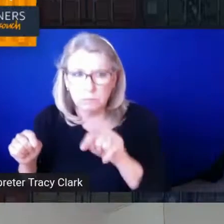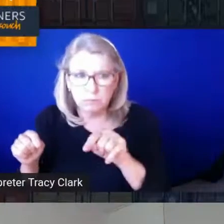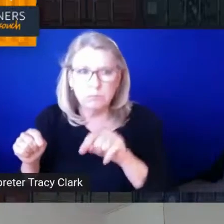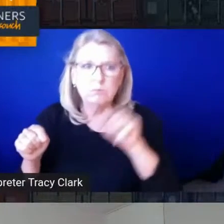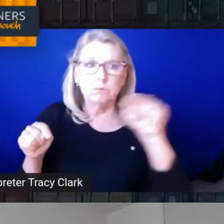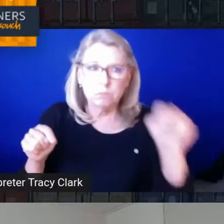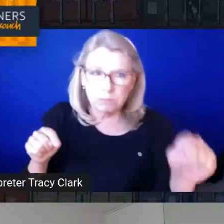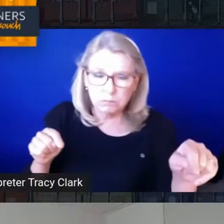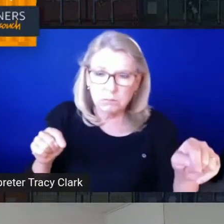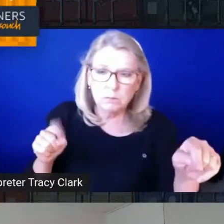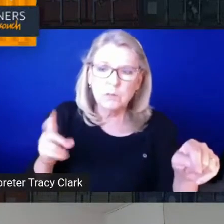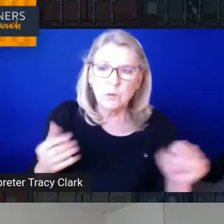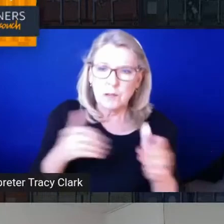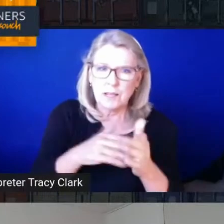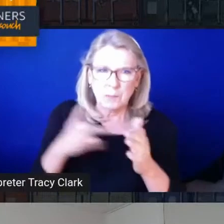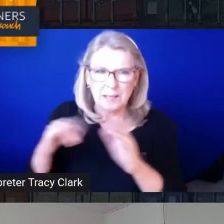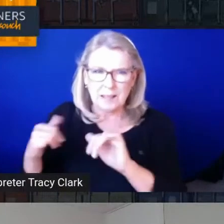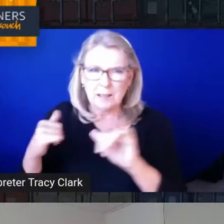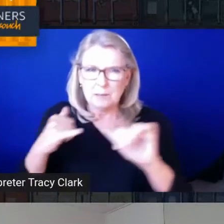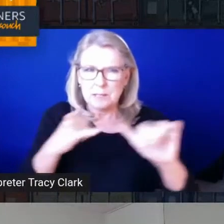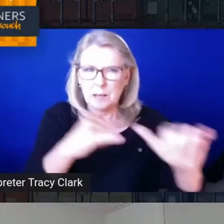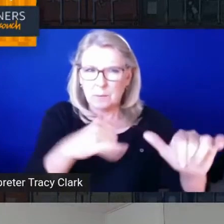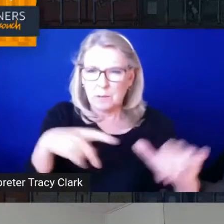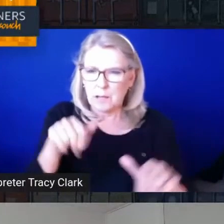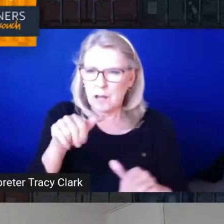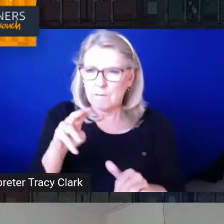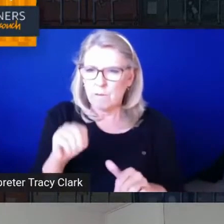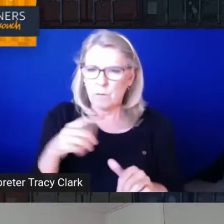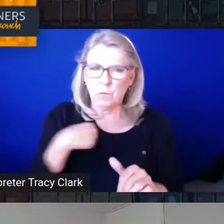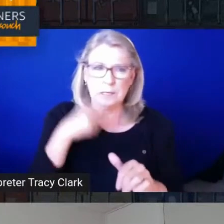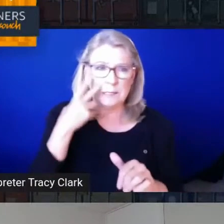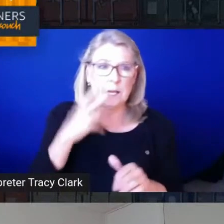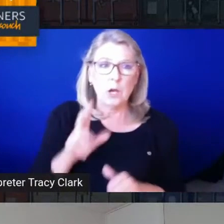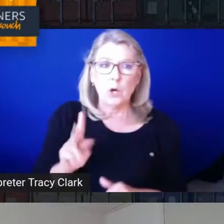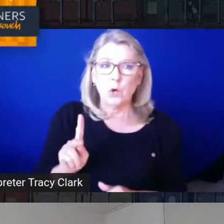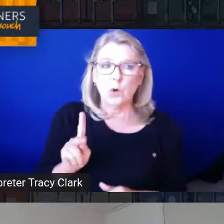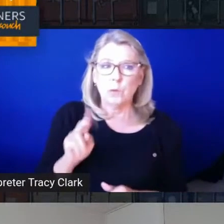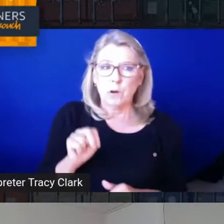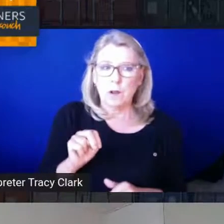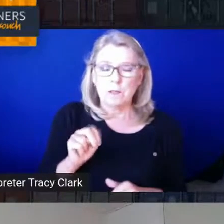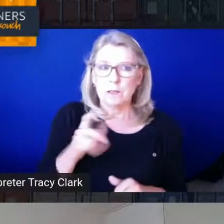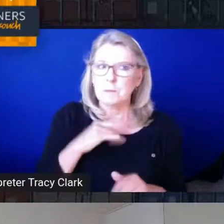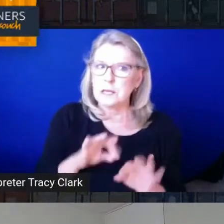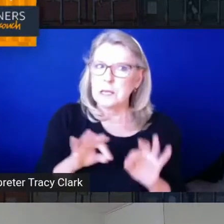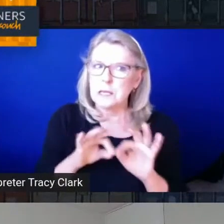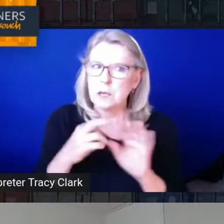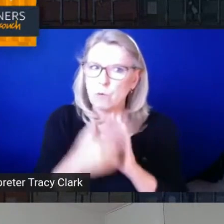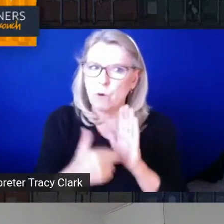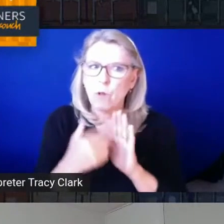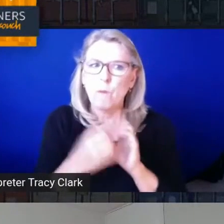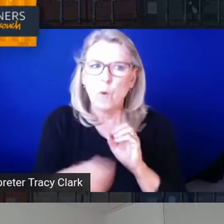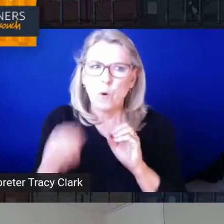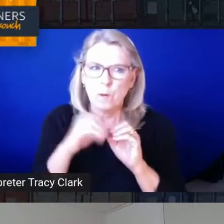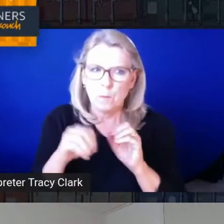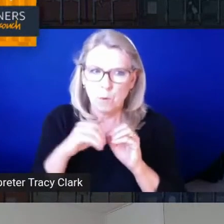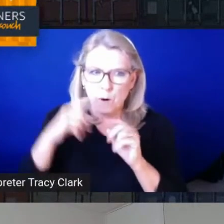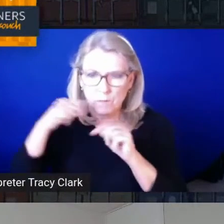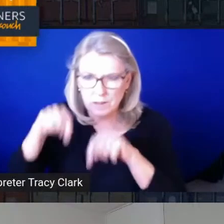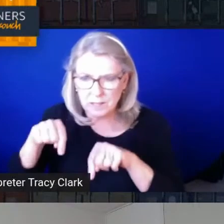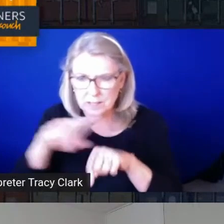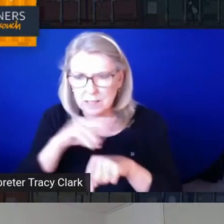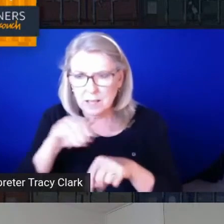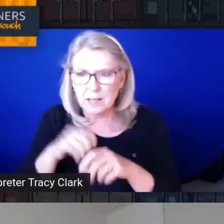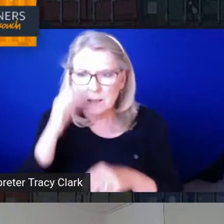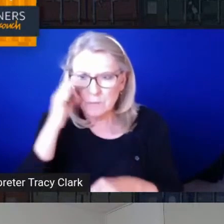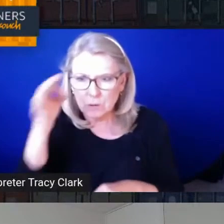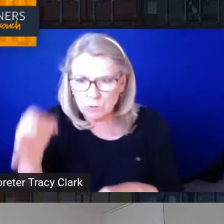again, we see Kubernetes playing a key role more and more and everywhere for the future. I hope I answered to your